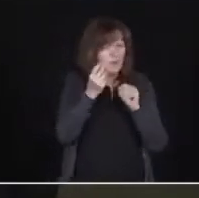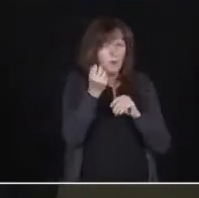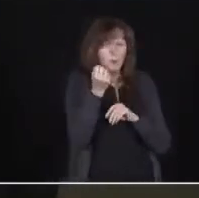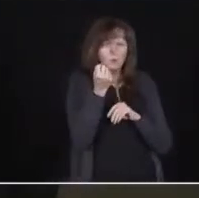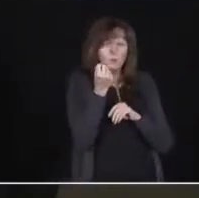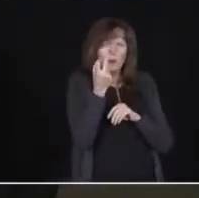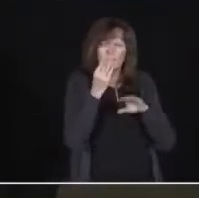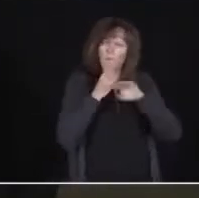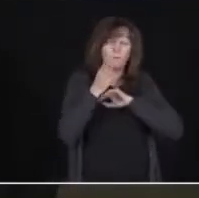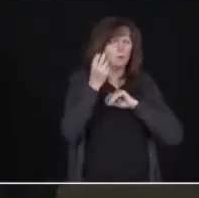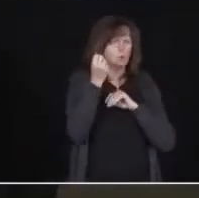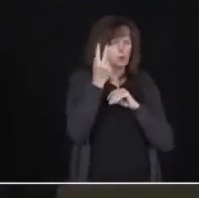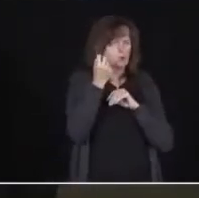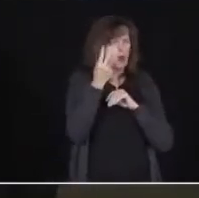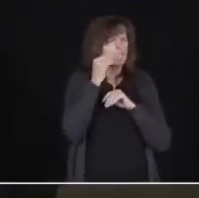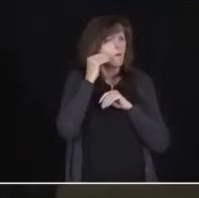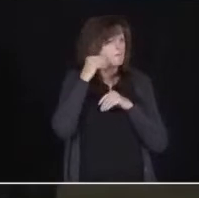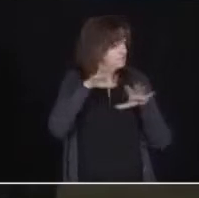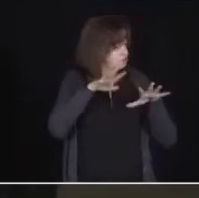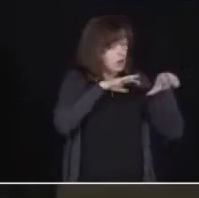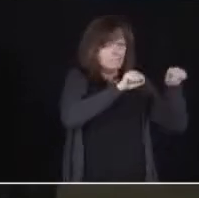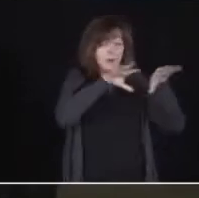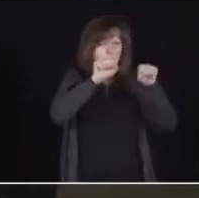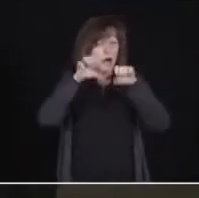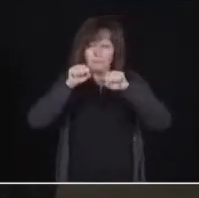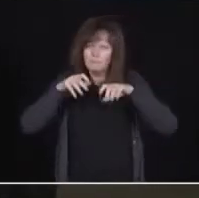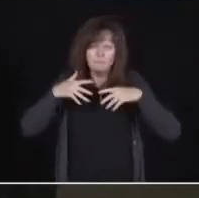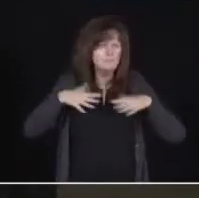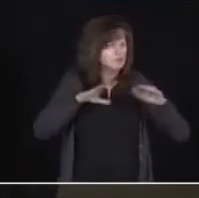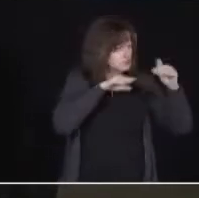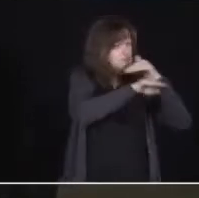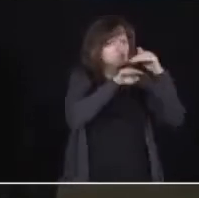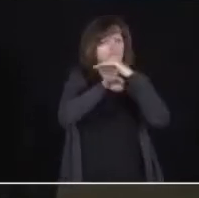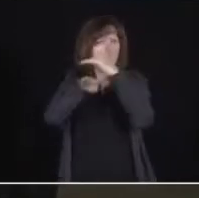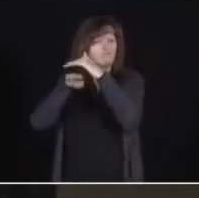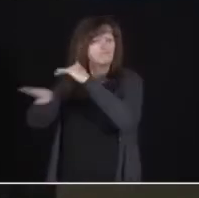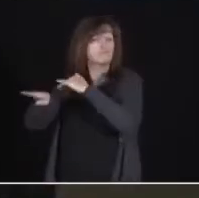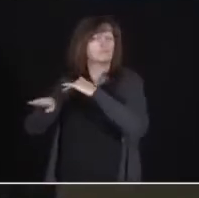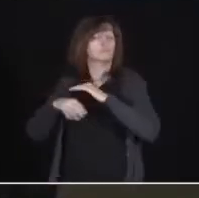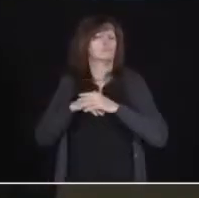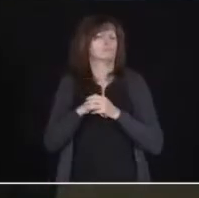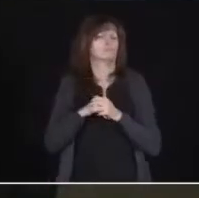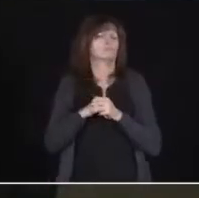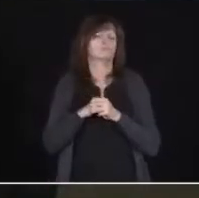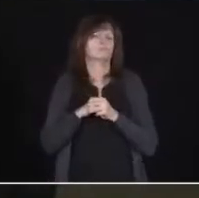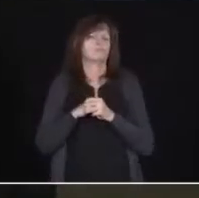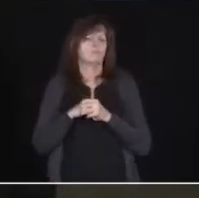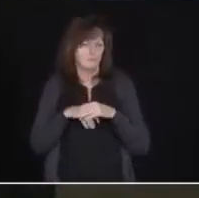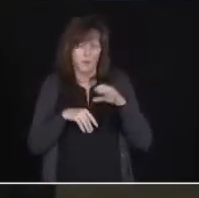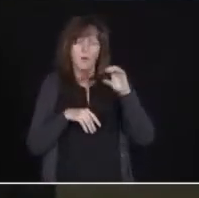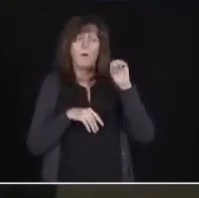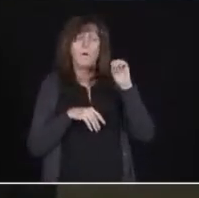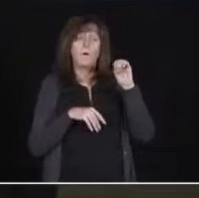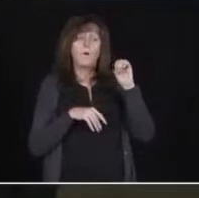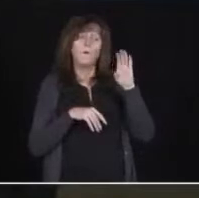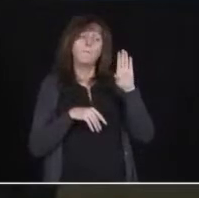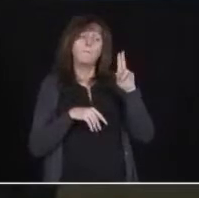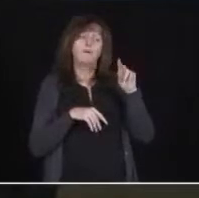a dozen. We moved in there. We have the ombudsman report. We have